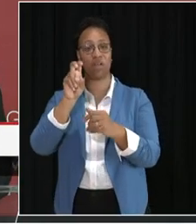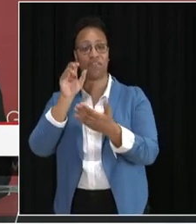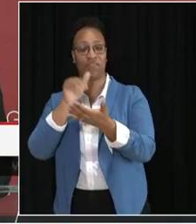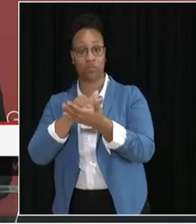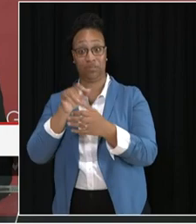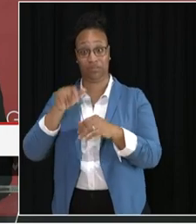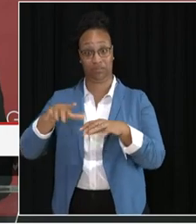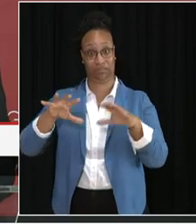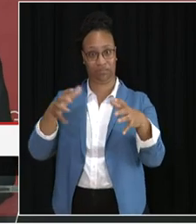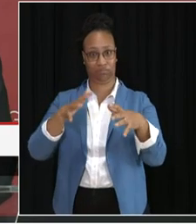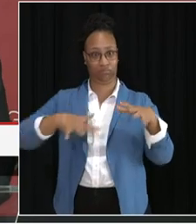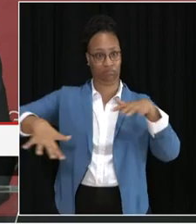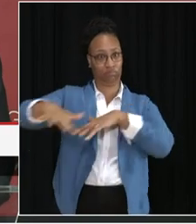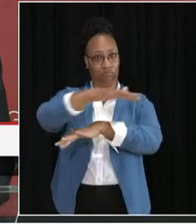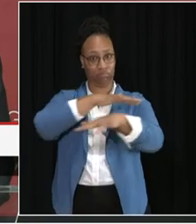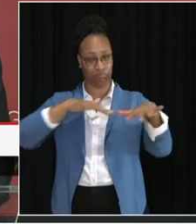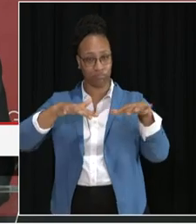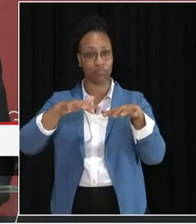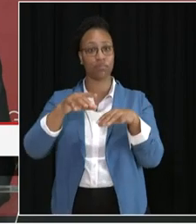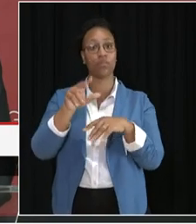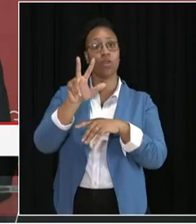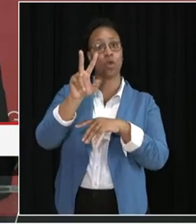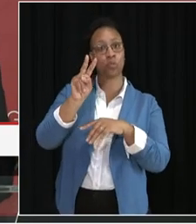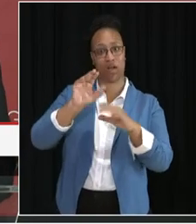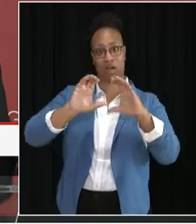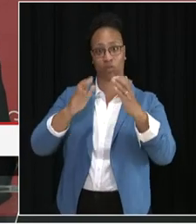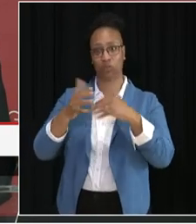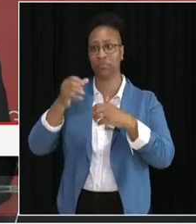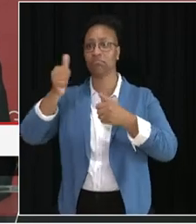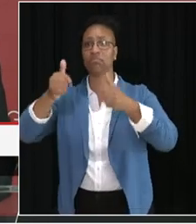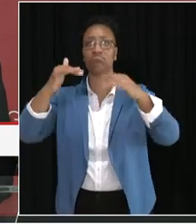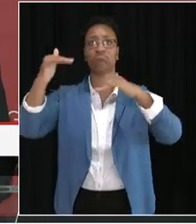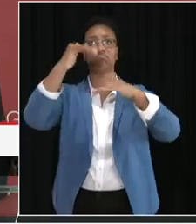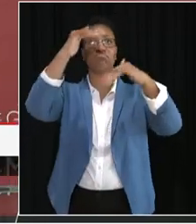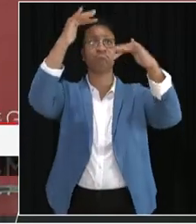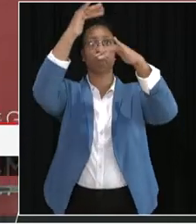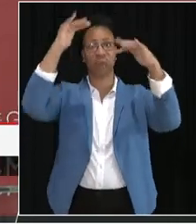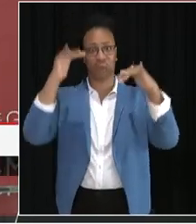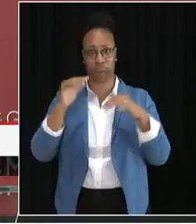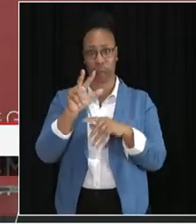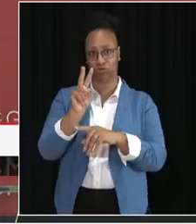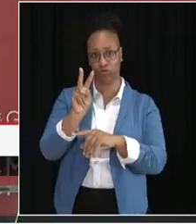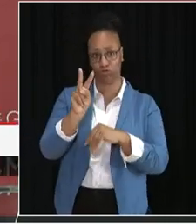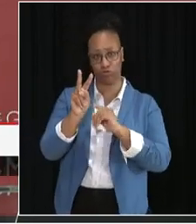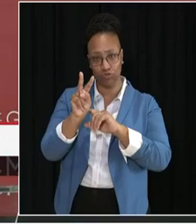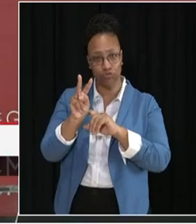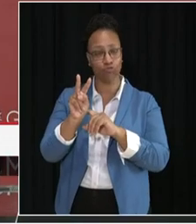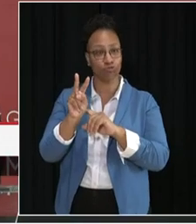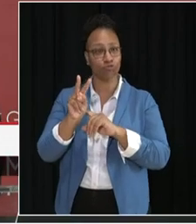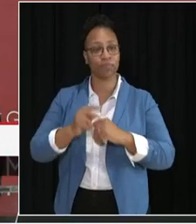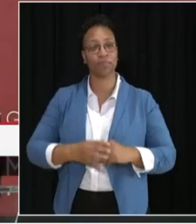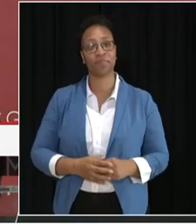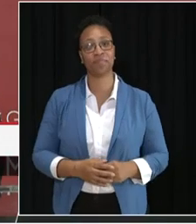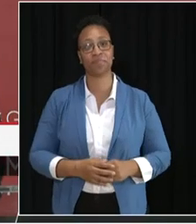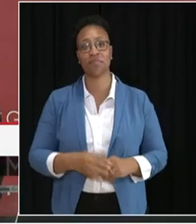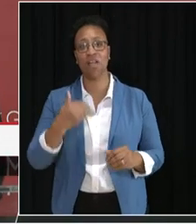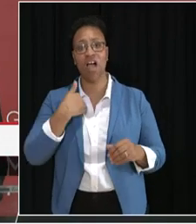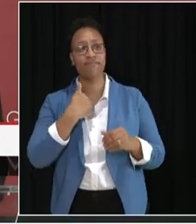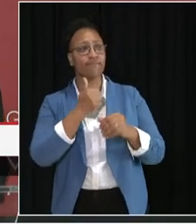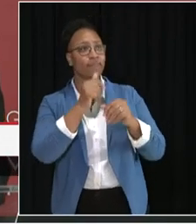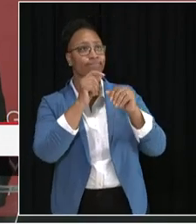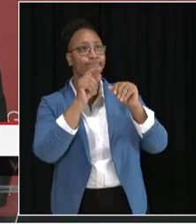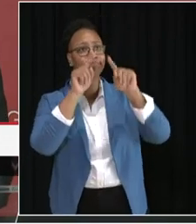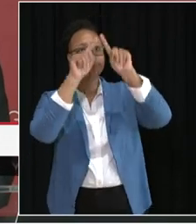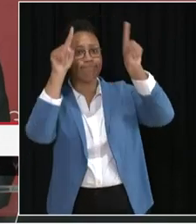work begins with building architects and contractors that utilize innovation that enhances a